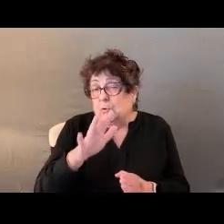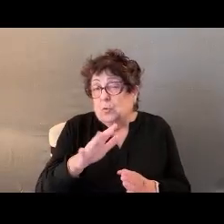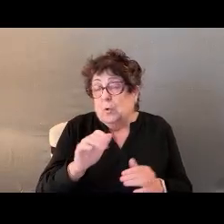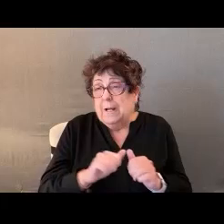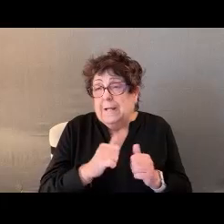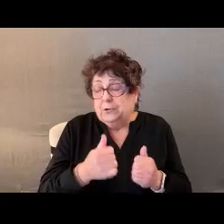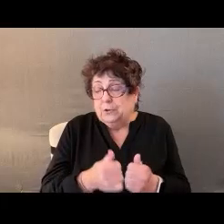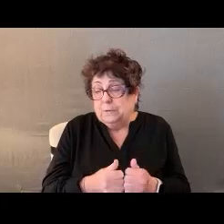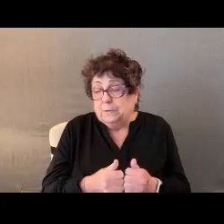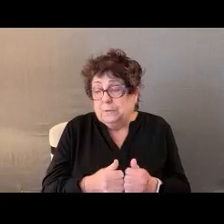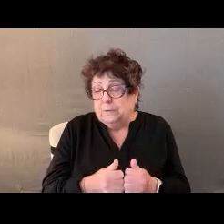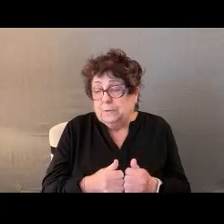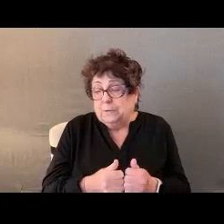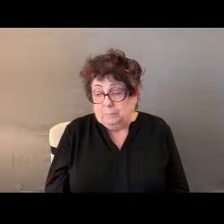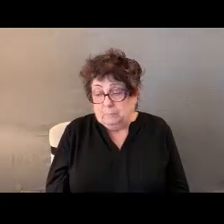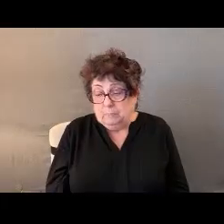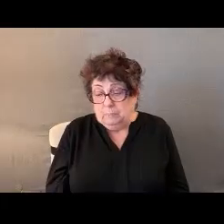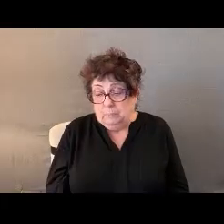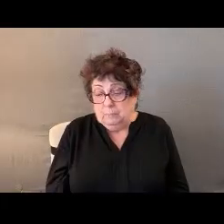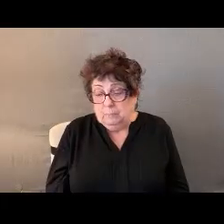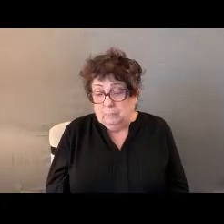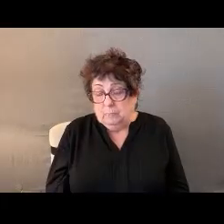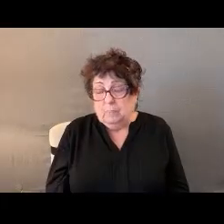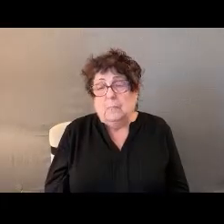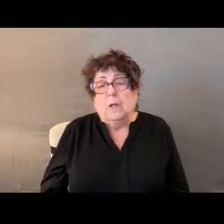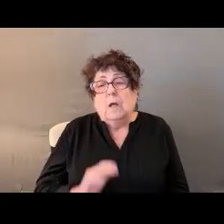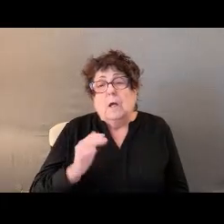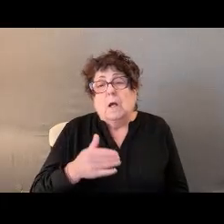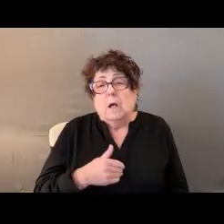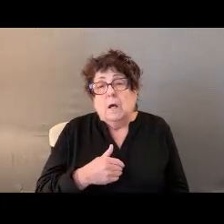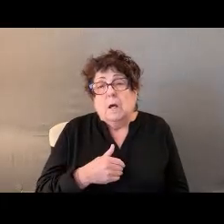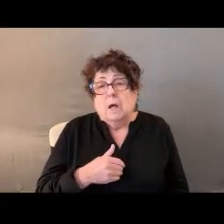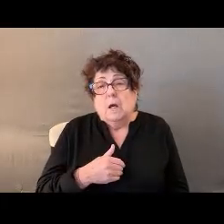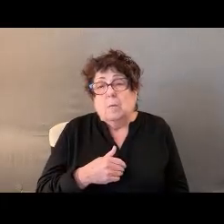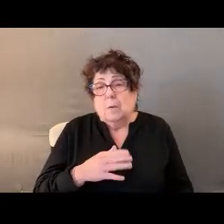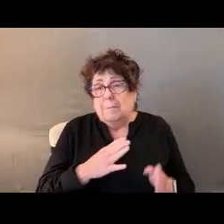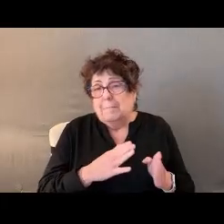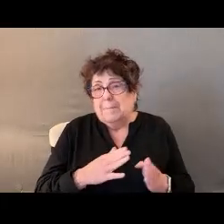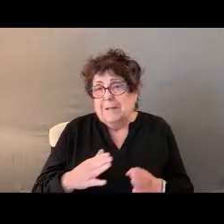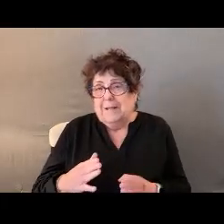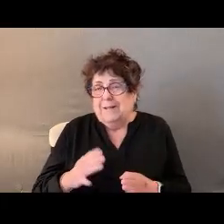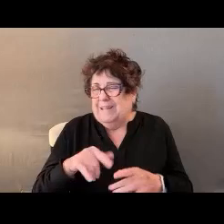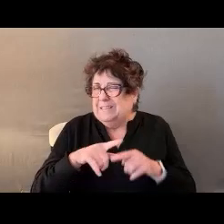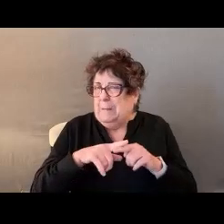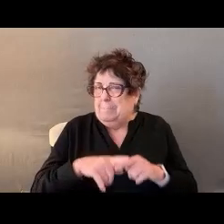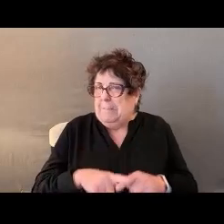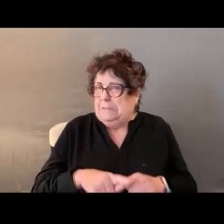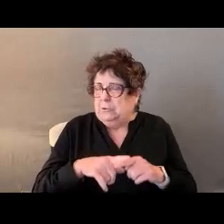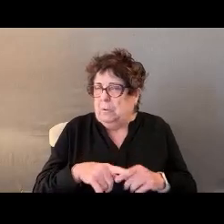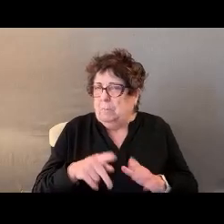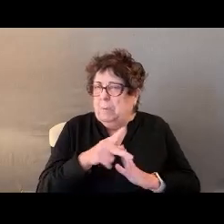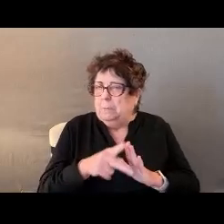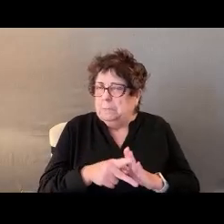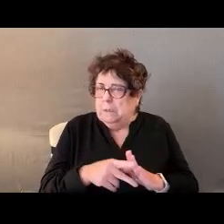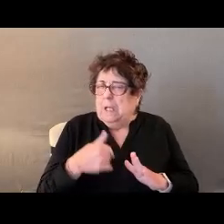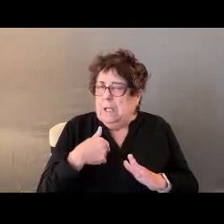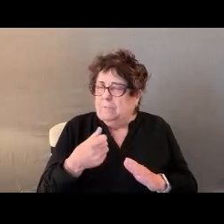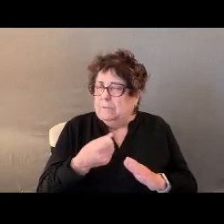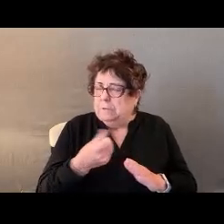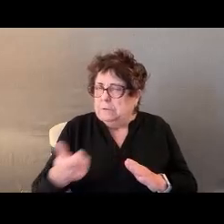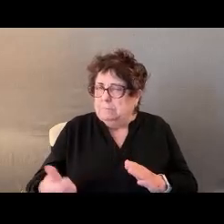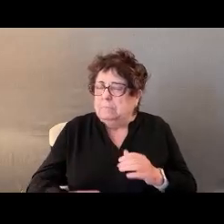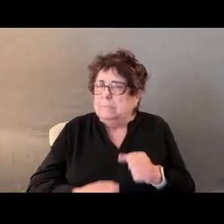Again, like our plan is based on policies that we've had for a number of years, but